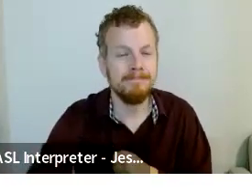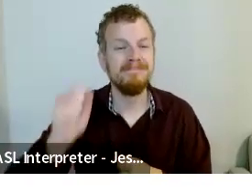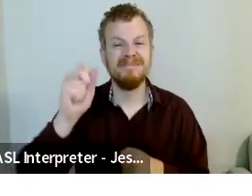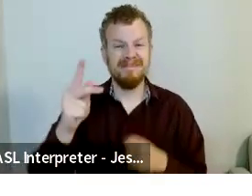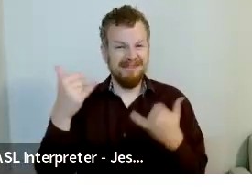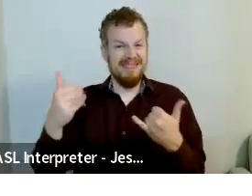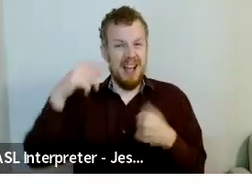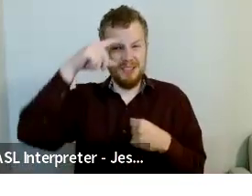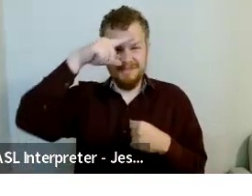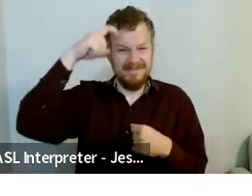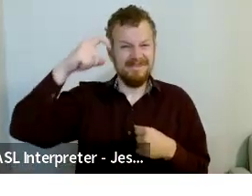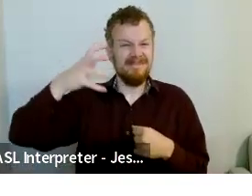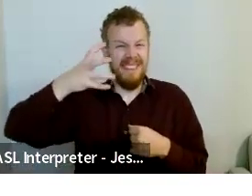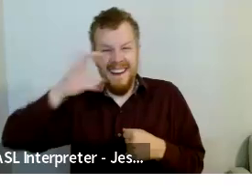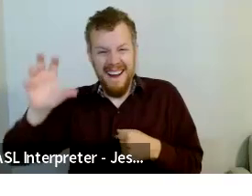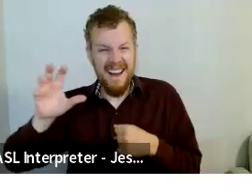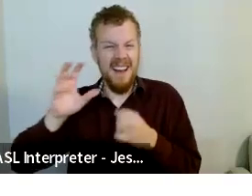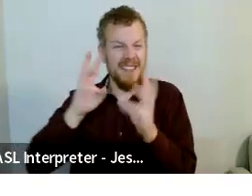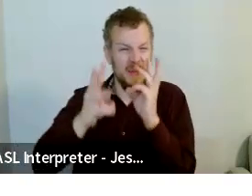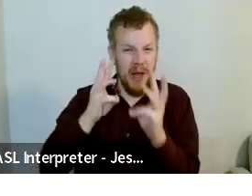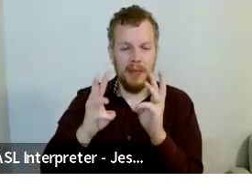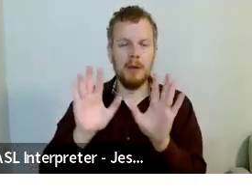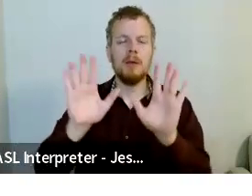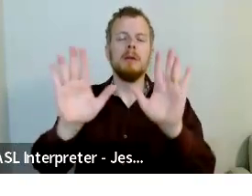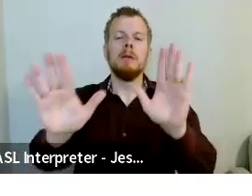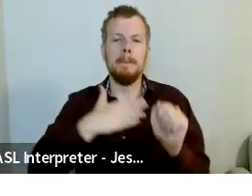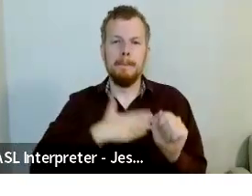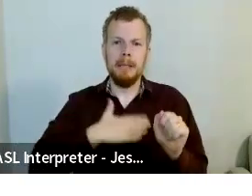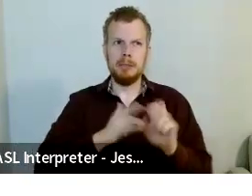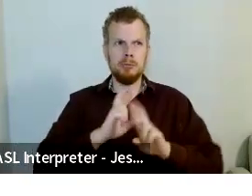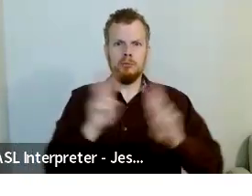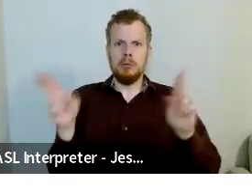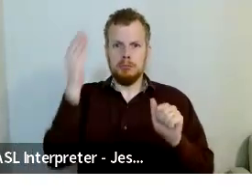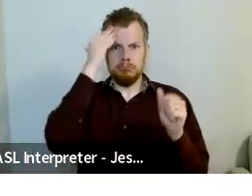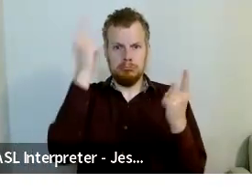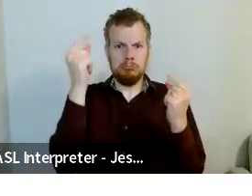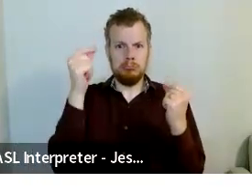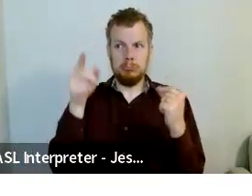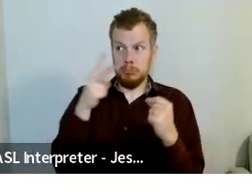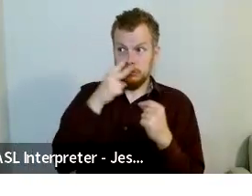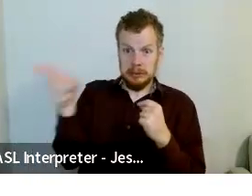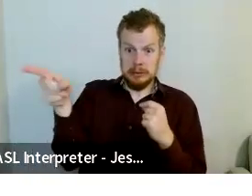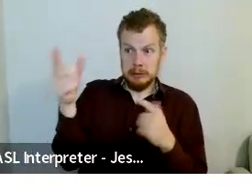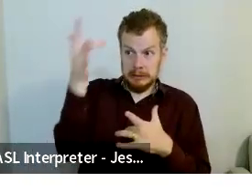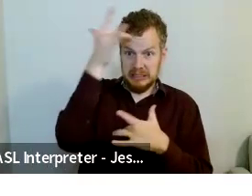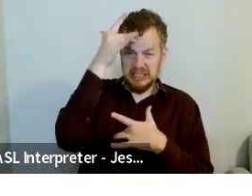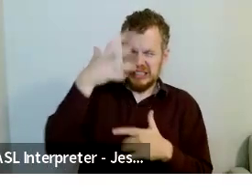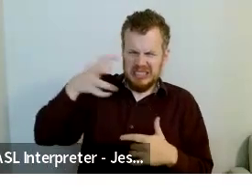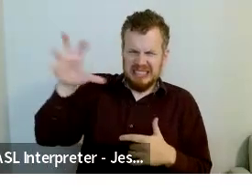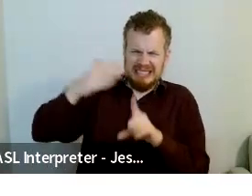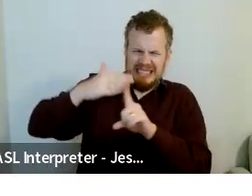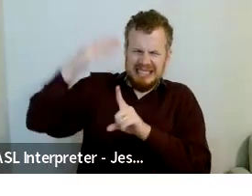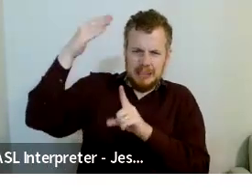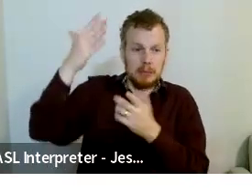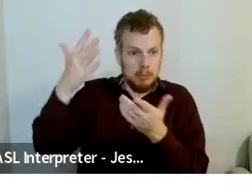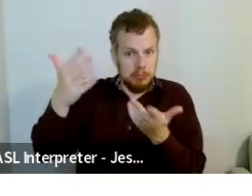warmer weather, we really want to make sure that you know what to do if someone gets sick from the heat, and we want to drive